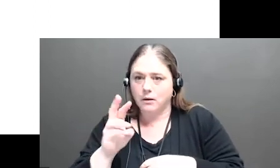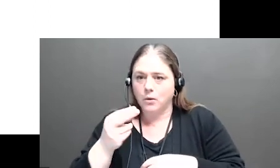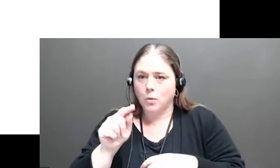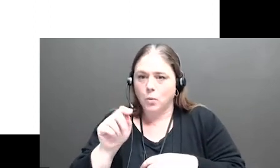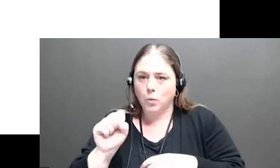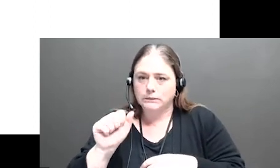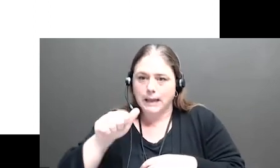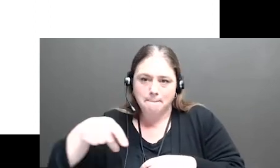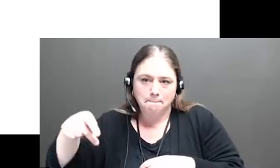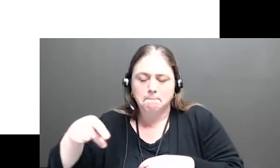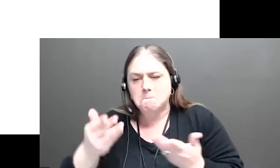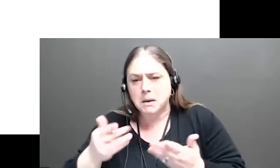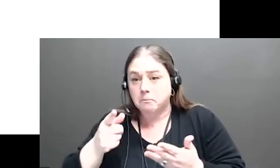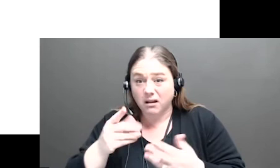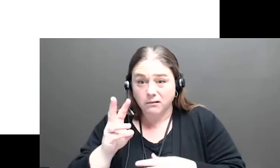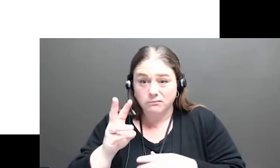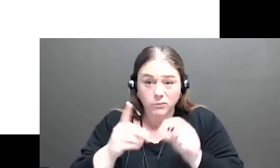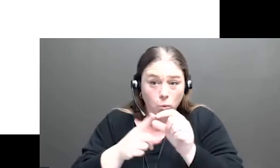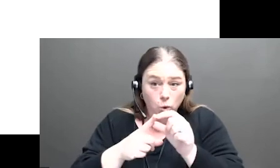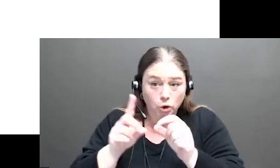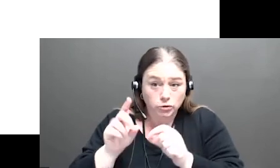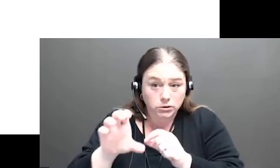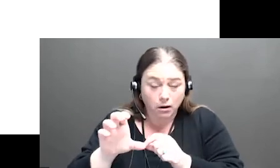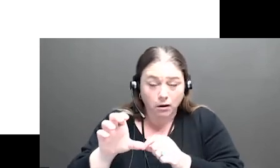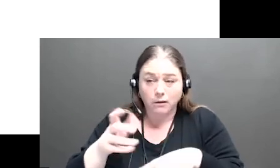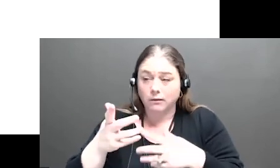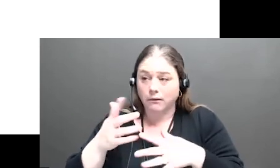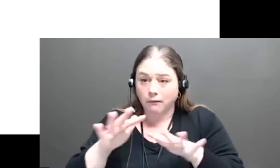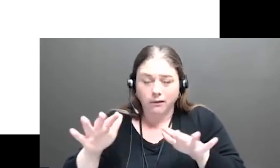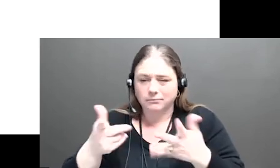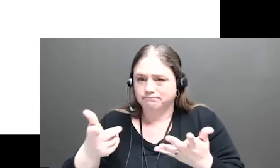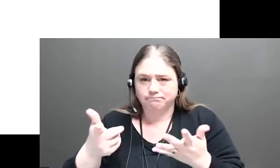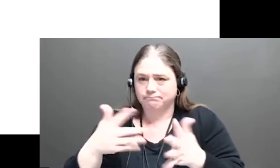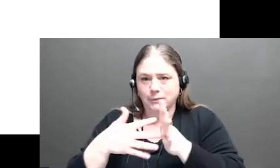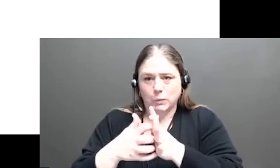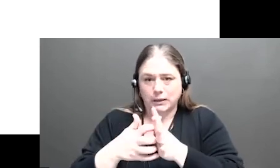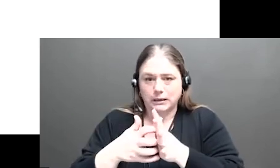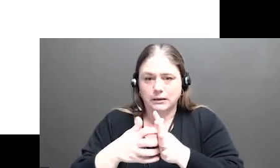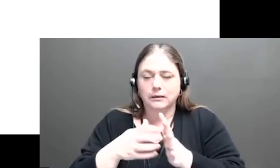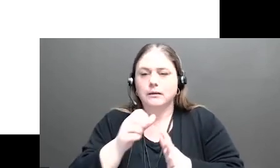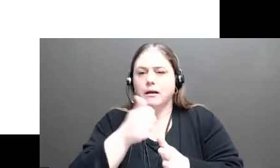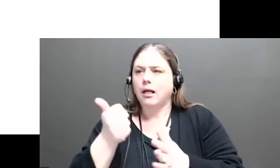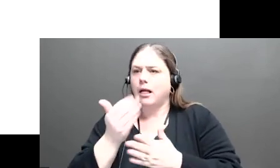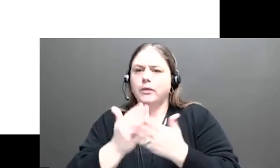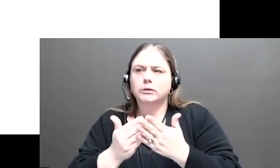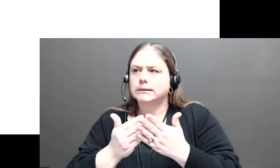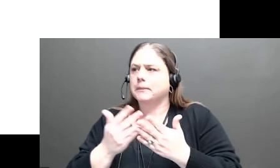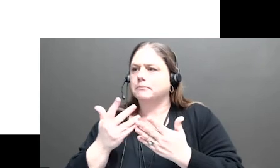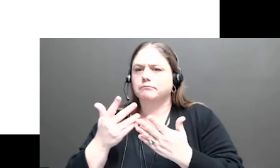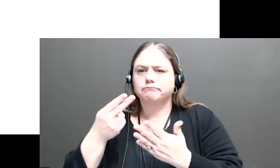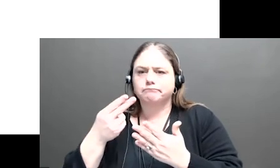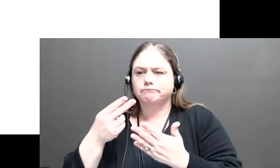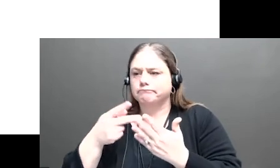Microsoft Office. Of course, participants who have college and university degrees usually have high digital literacy. But for programs like Youth of the Future, we